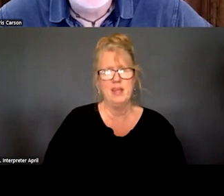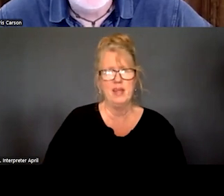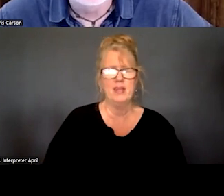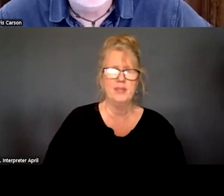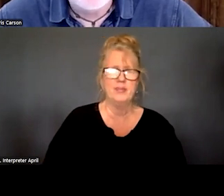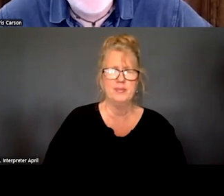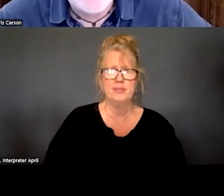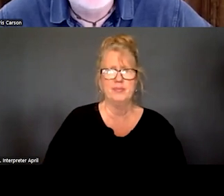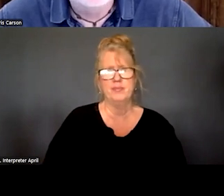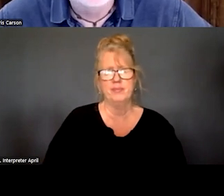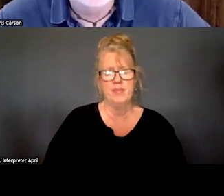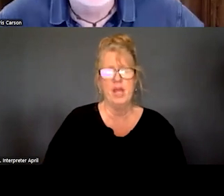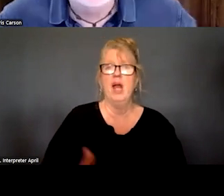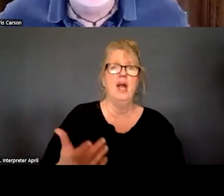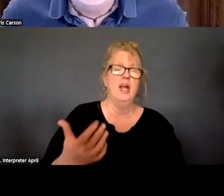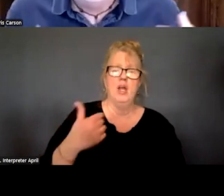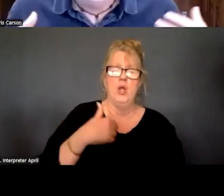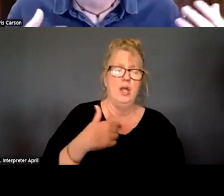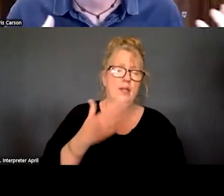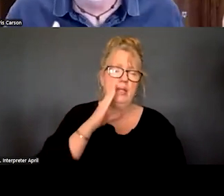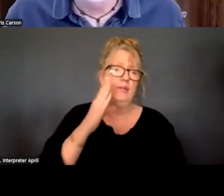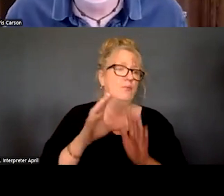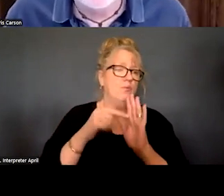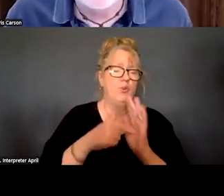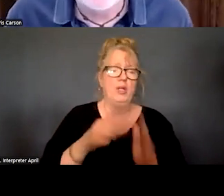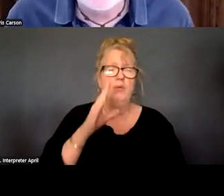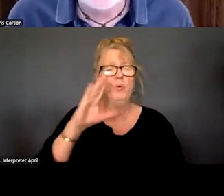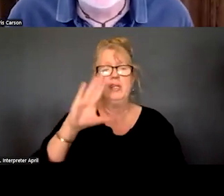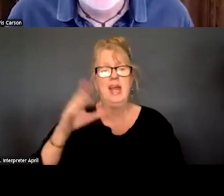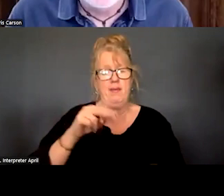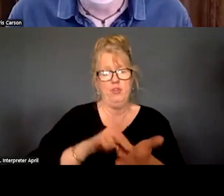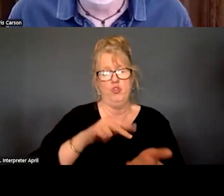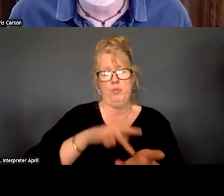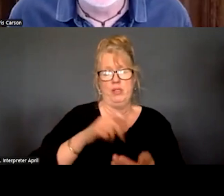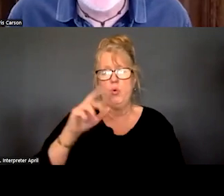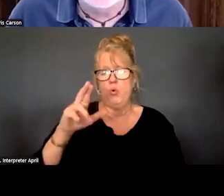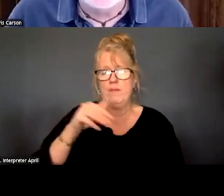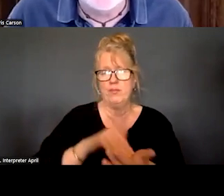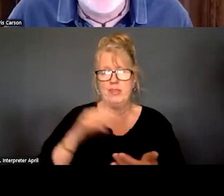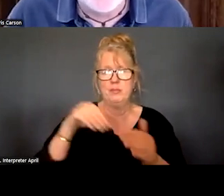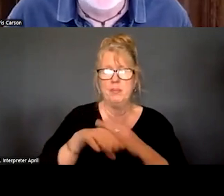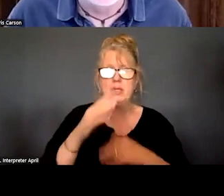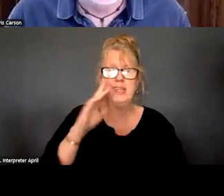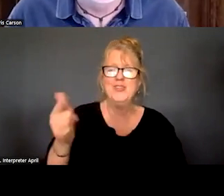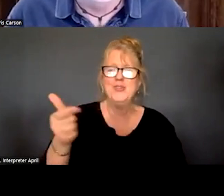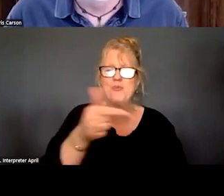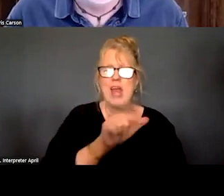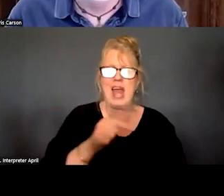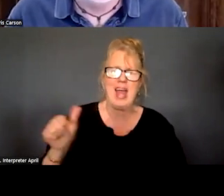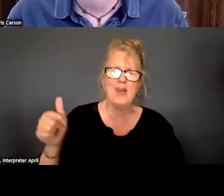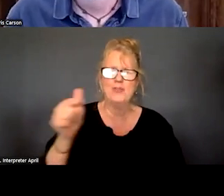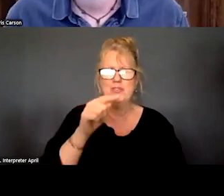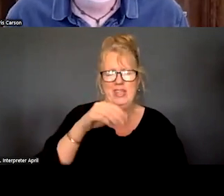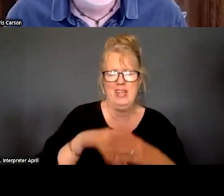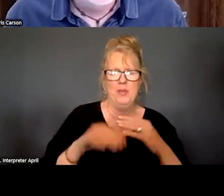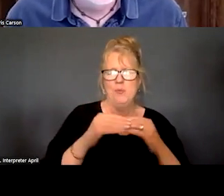we would never have, for instance, a nurse practitioner or a physician come through and do rounds in the morning at that level of care,